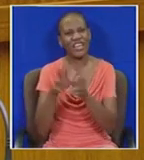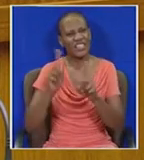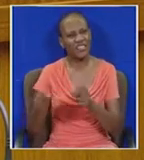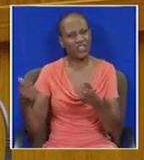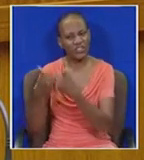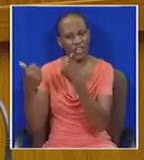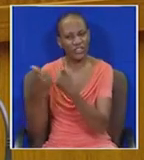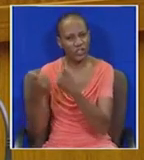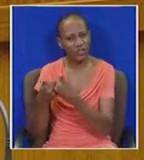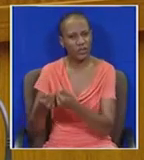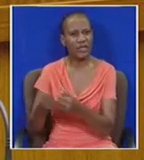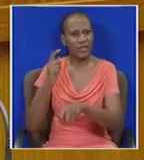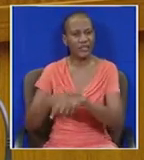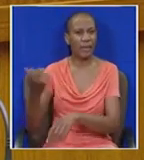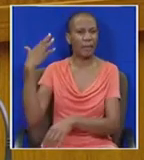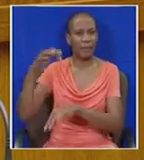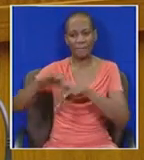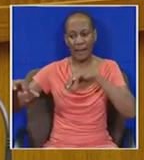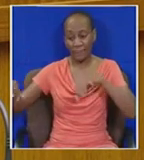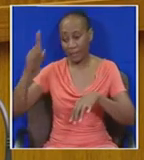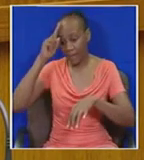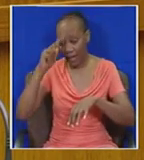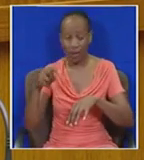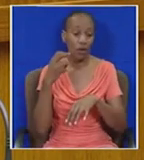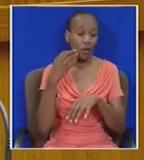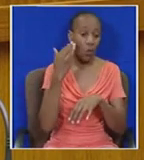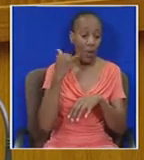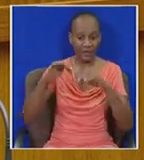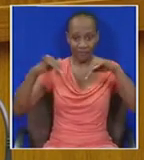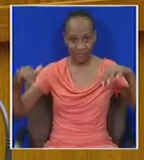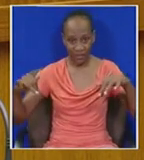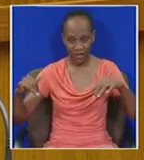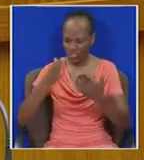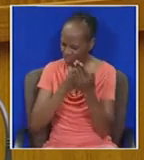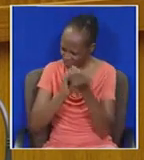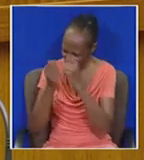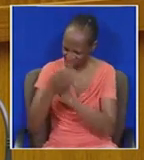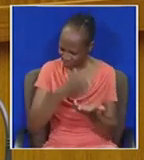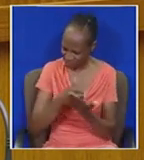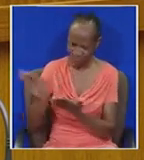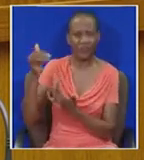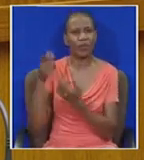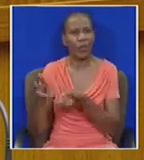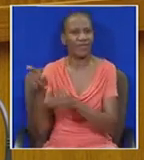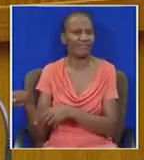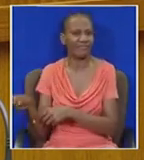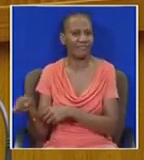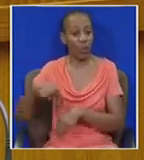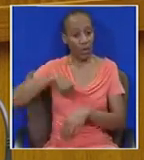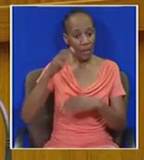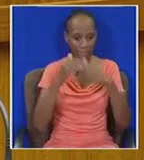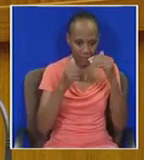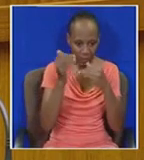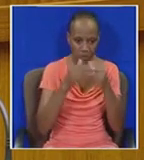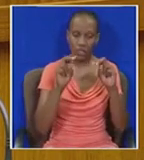have separated black from white are broken down. We shall redouble our efforts to build a